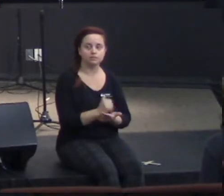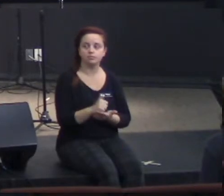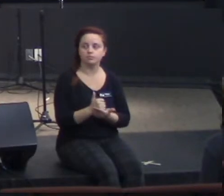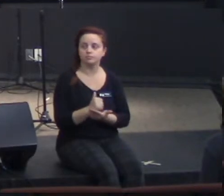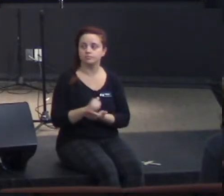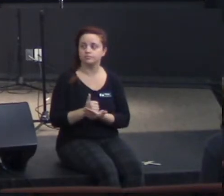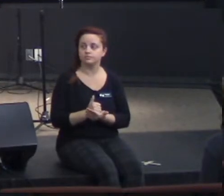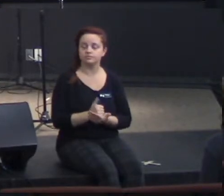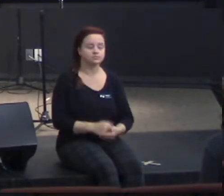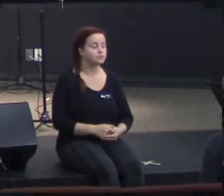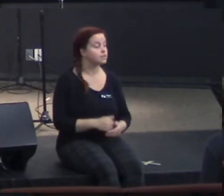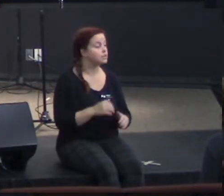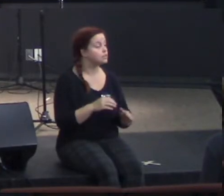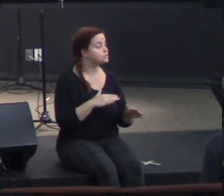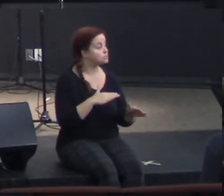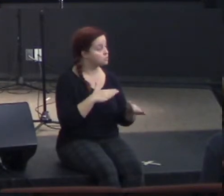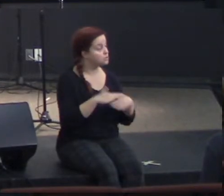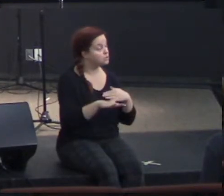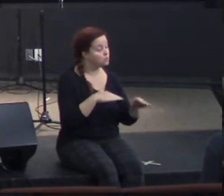Amen. He's going to walk with you.